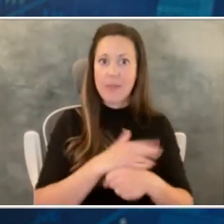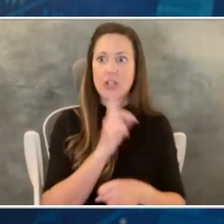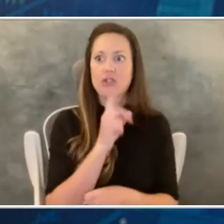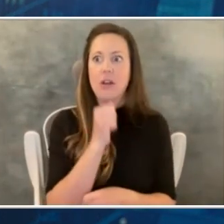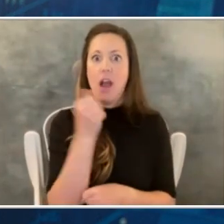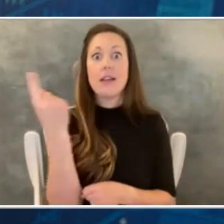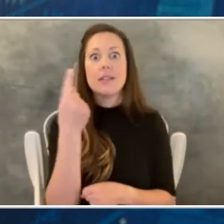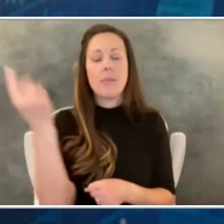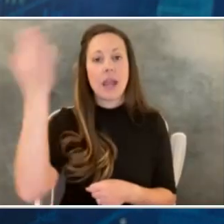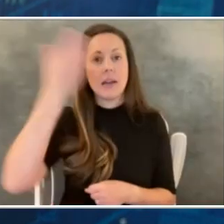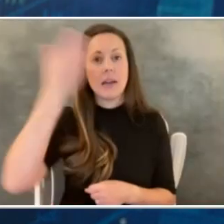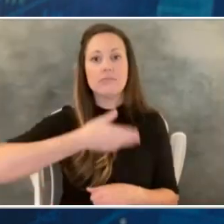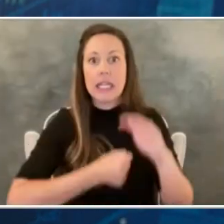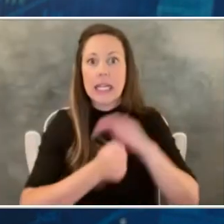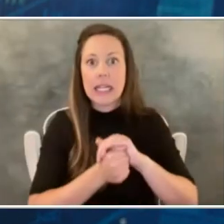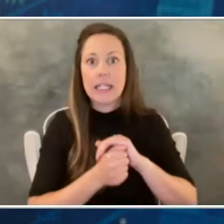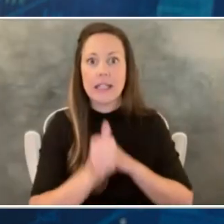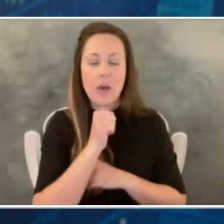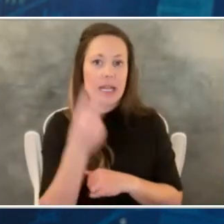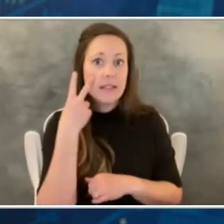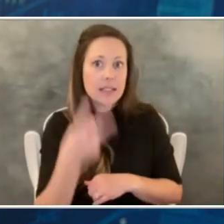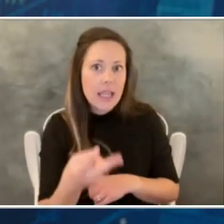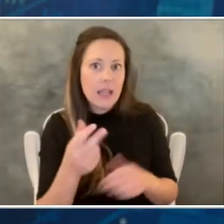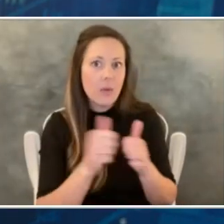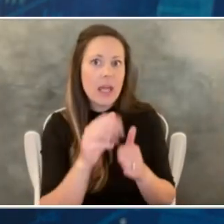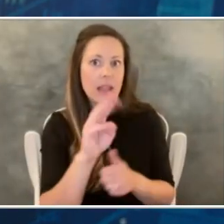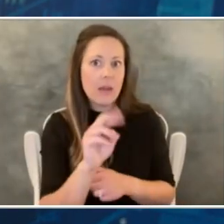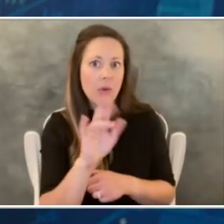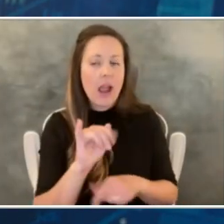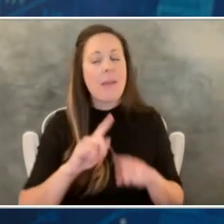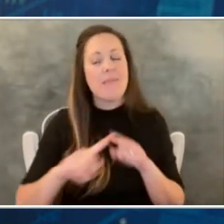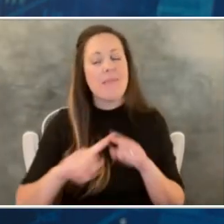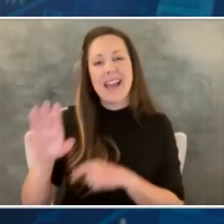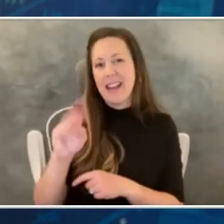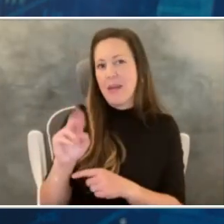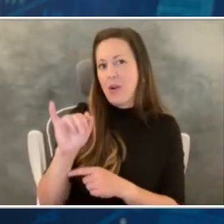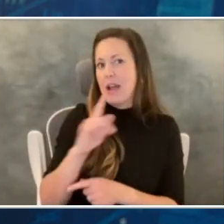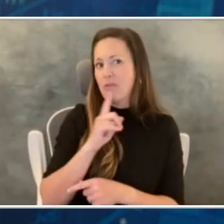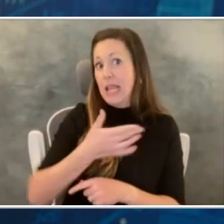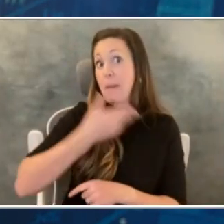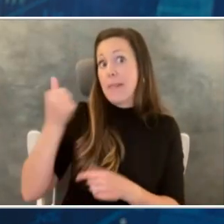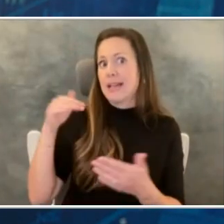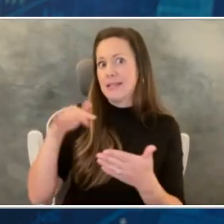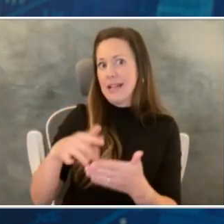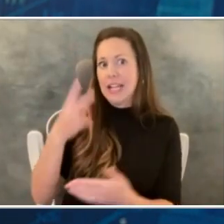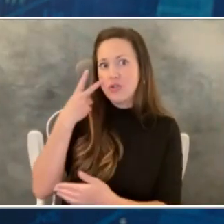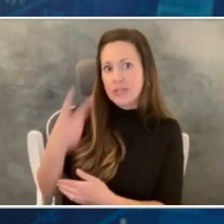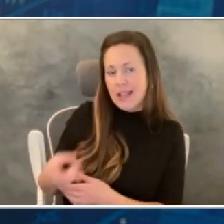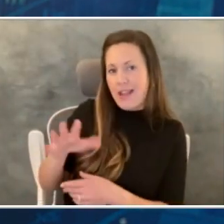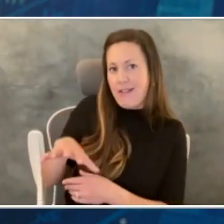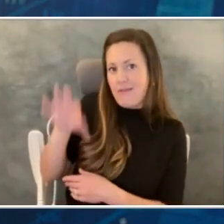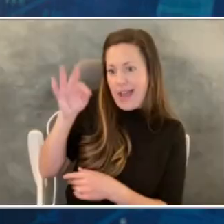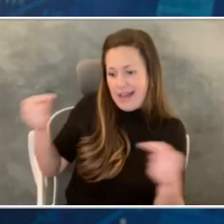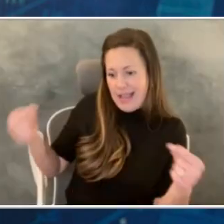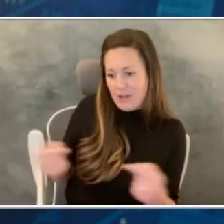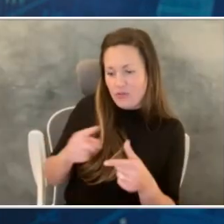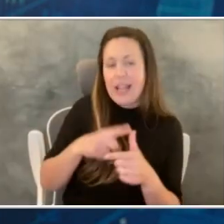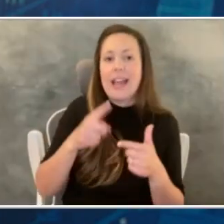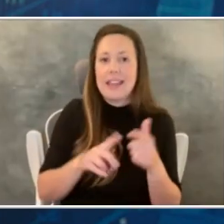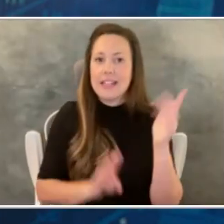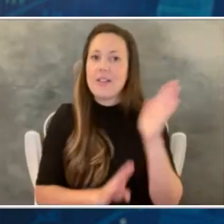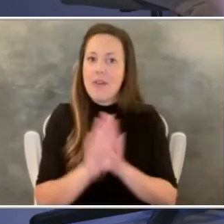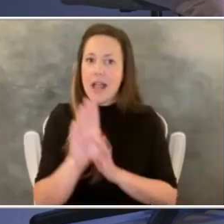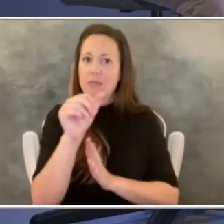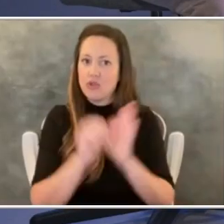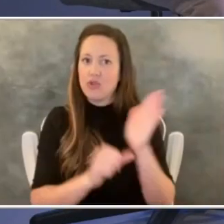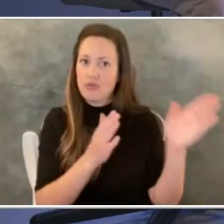up in the MRI. But the MRI is the best study that we have to look at soft tissue injury and at least develop the surgical plan going in. All